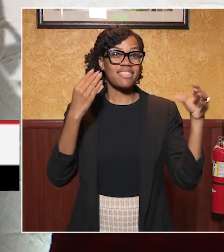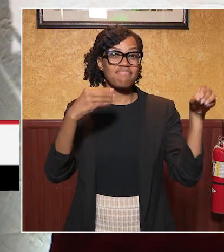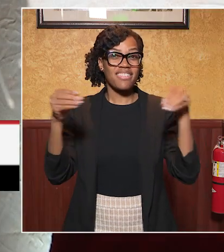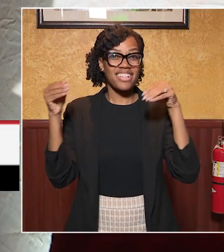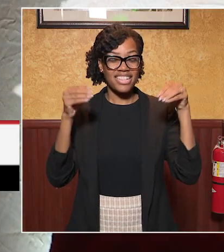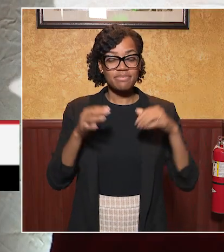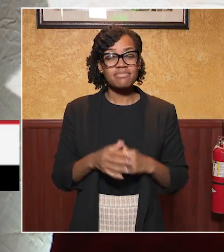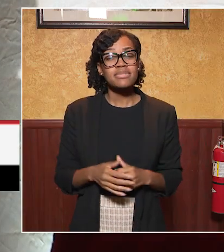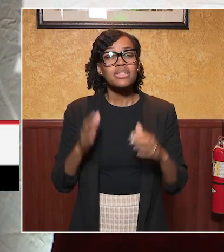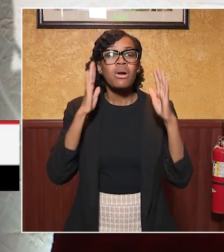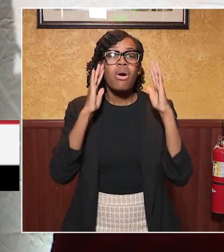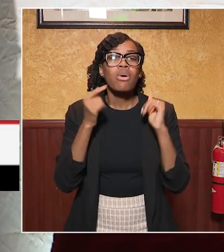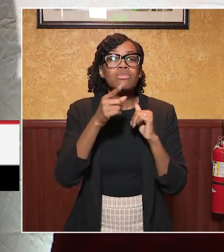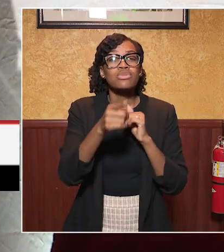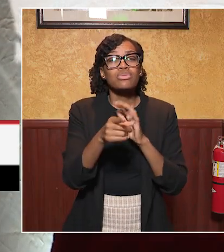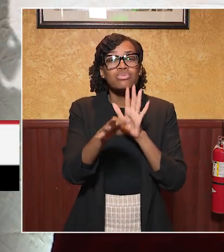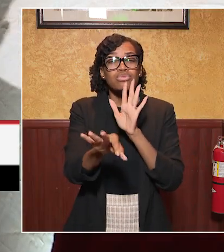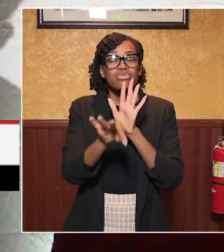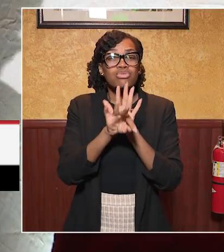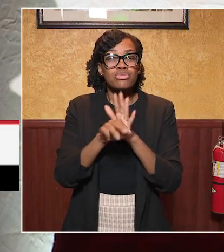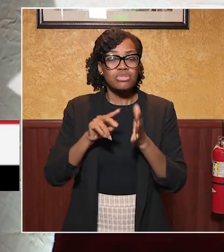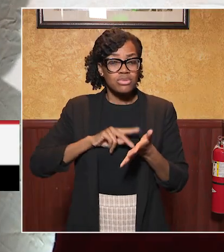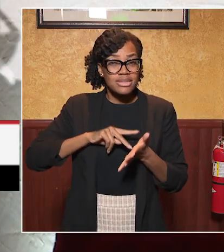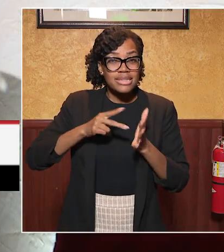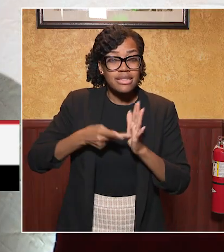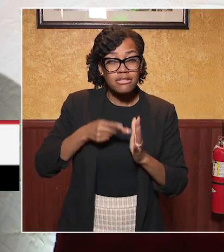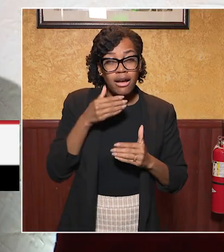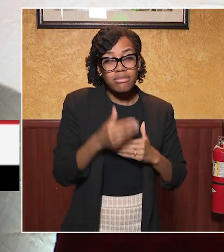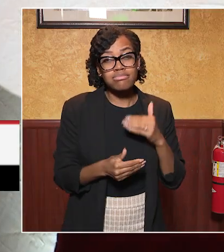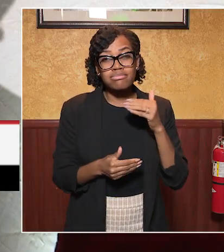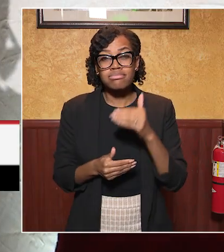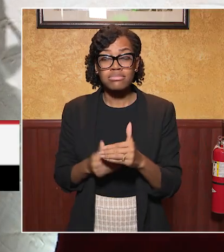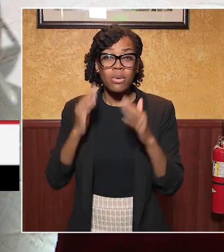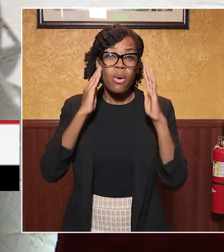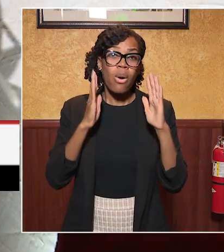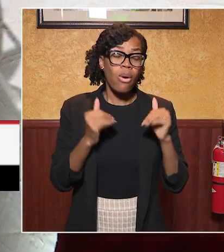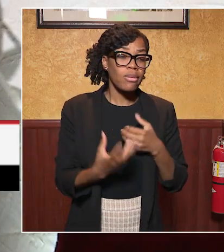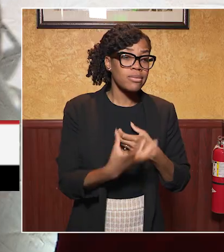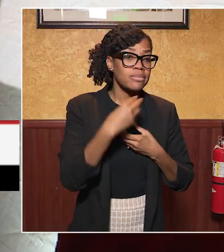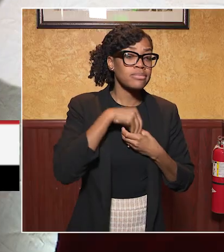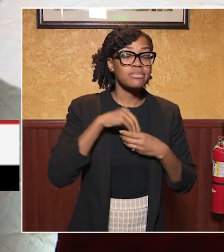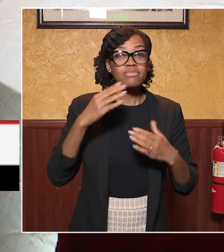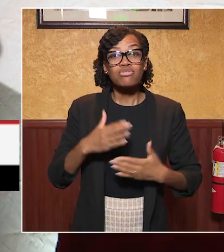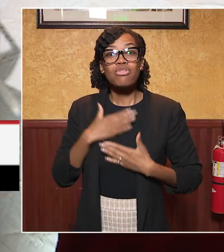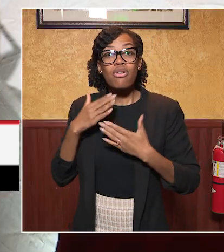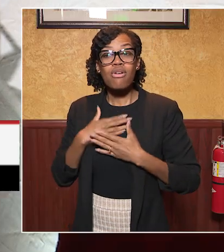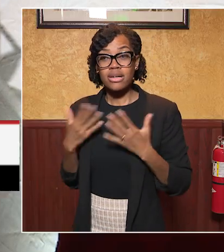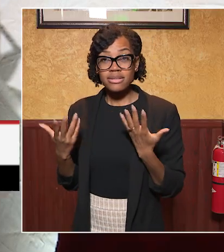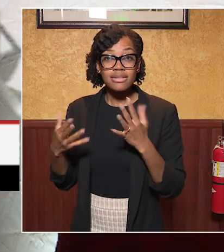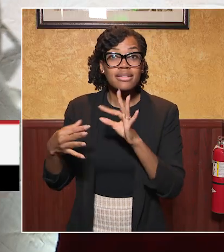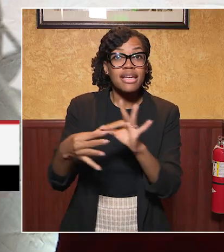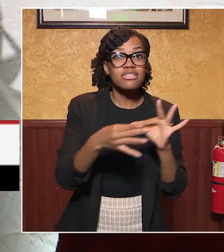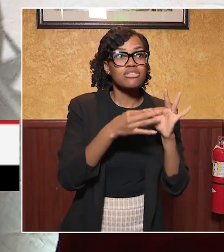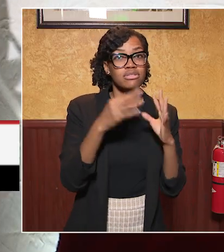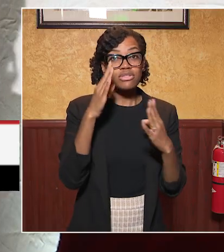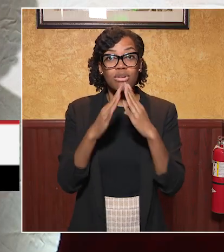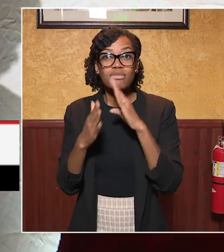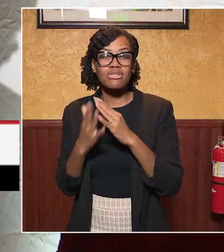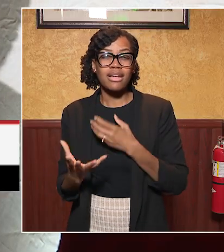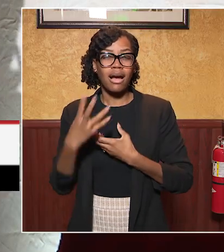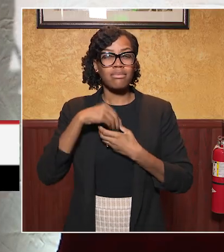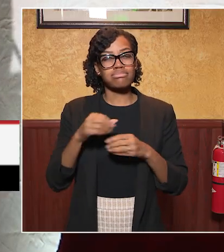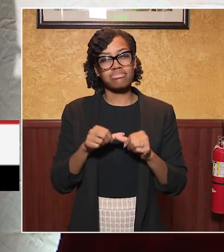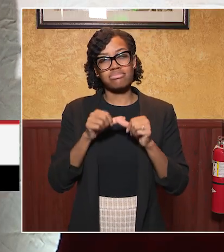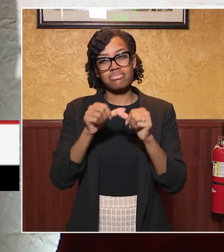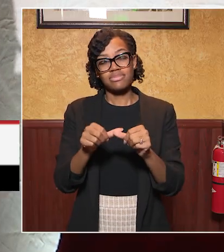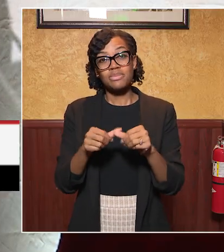intentional, to carry a spirit of gratitude, hope, joy, connection, and community. So, welcome, or should I